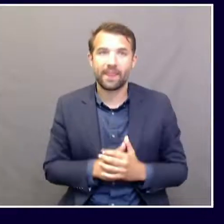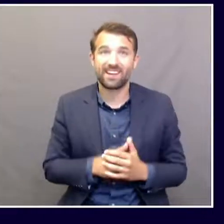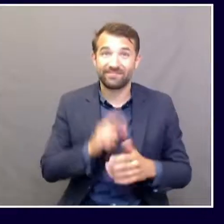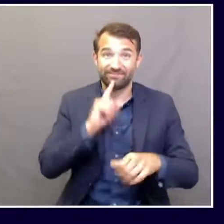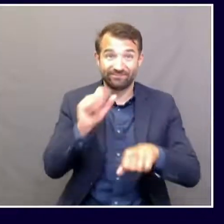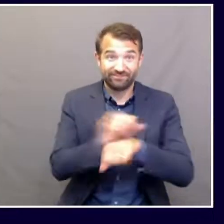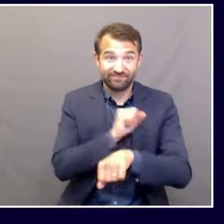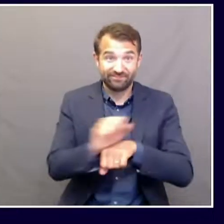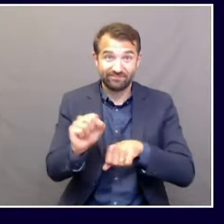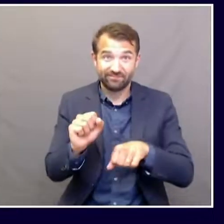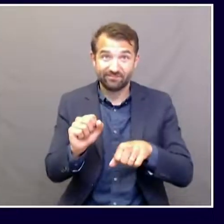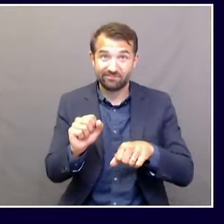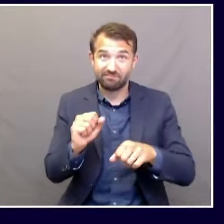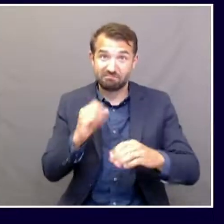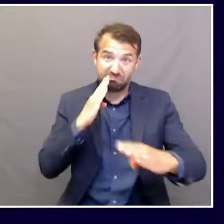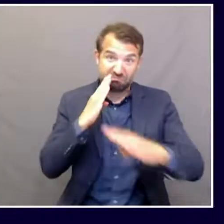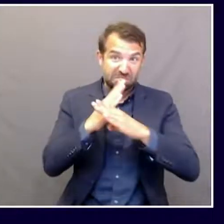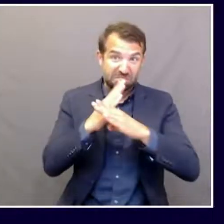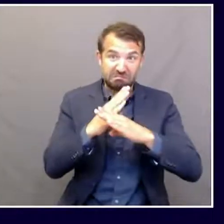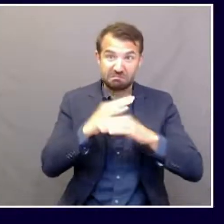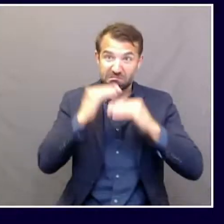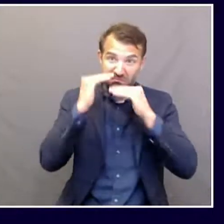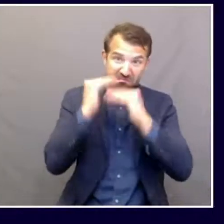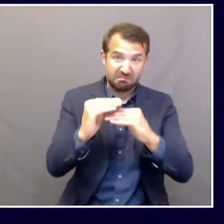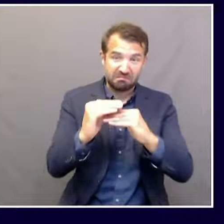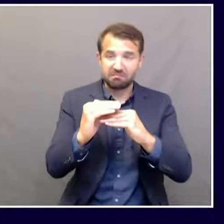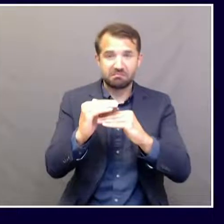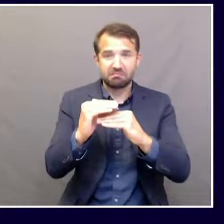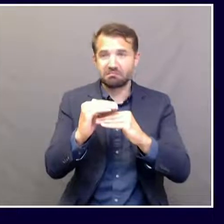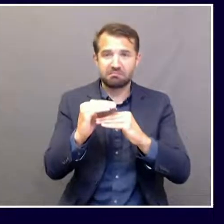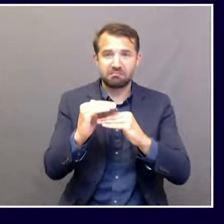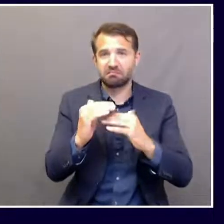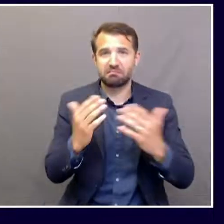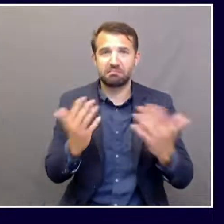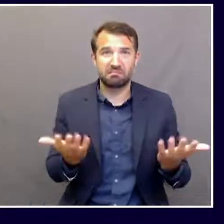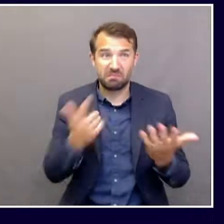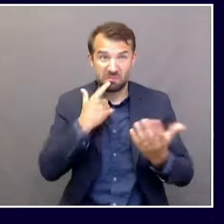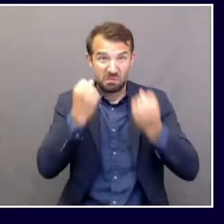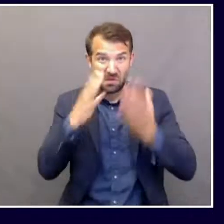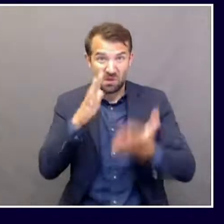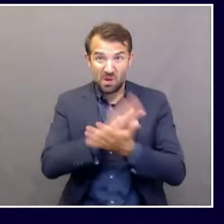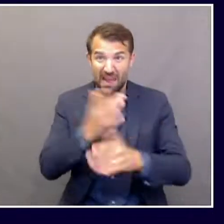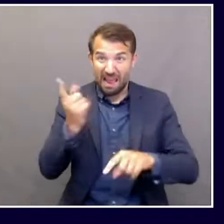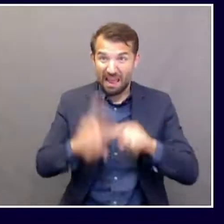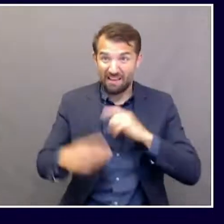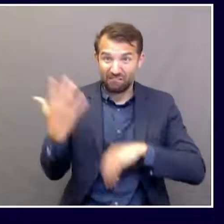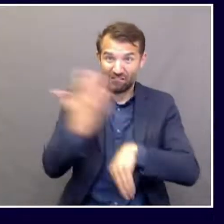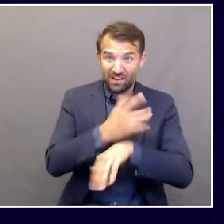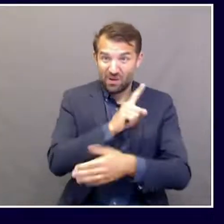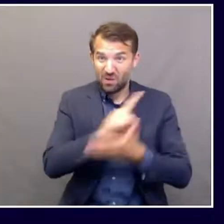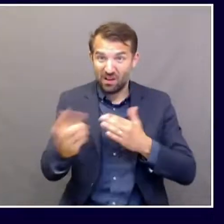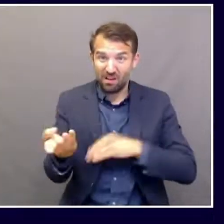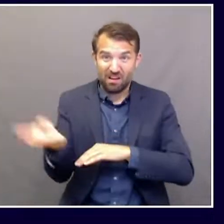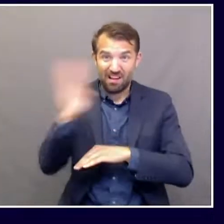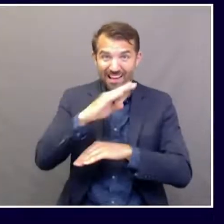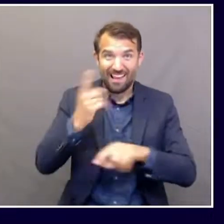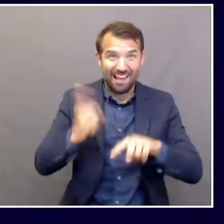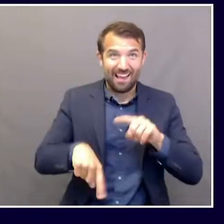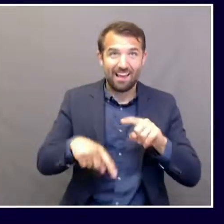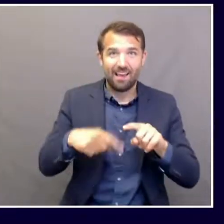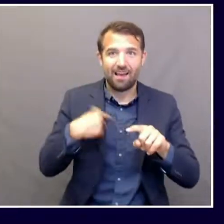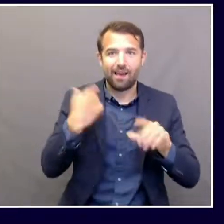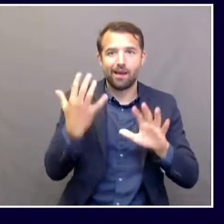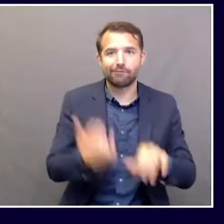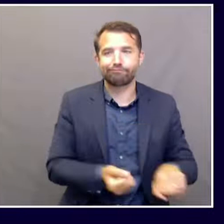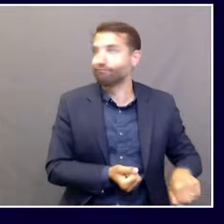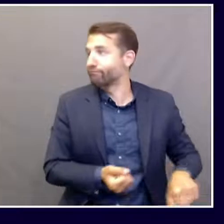some schools having kids in school 5 days a week, full time, that can go away. There may be